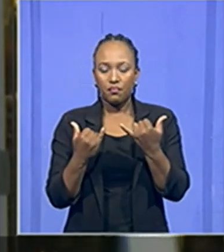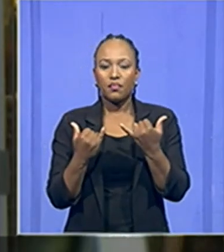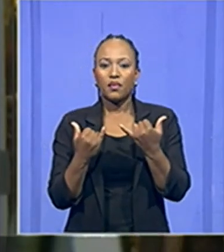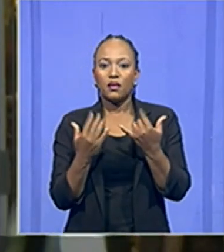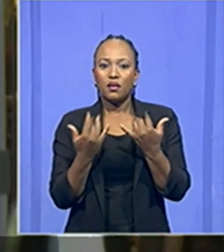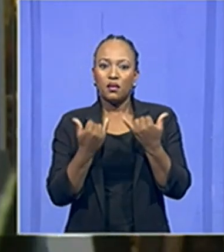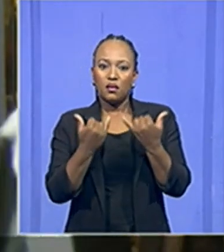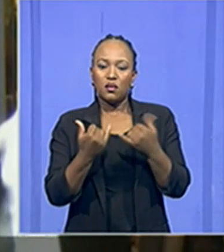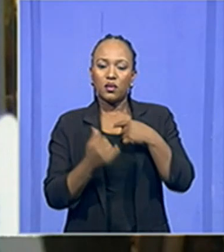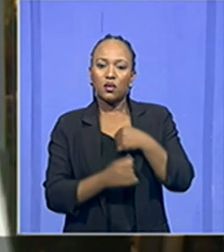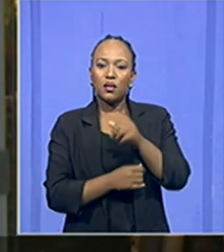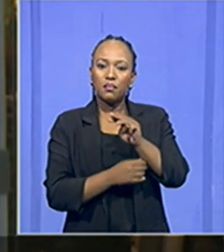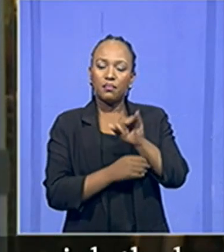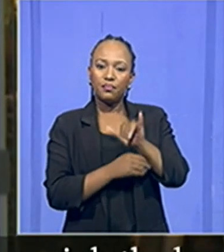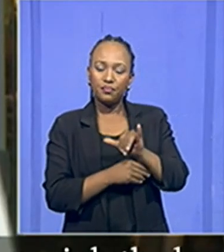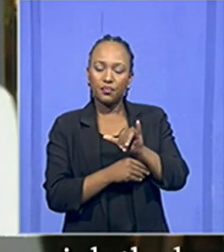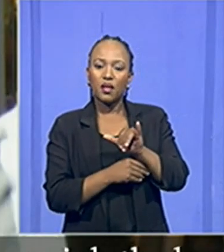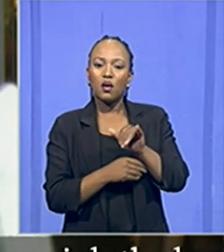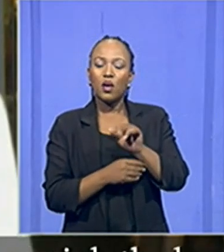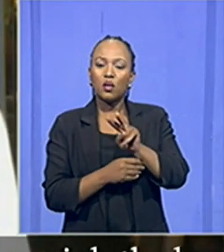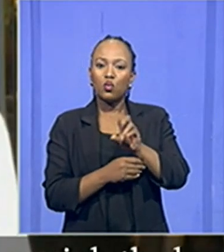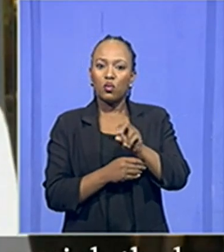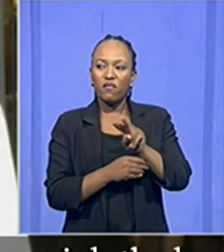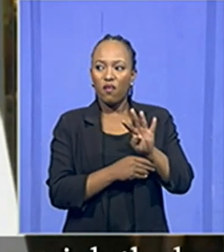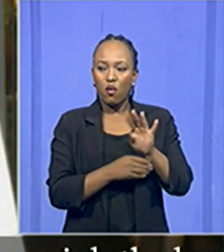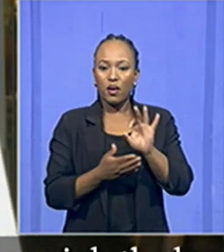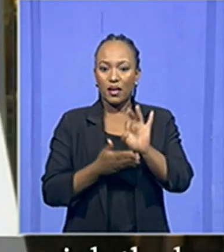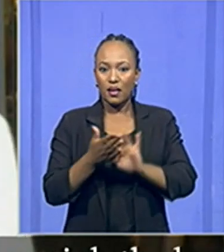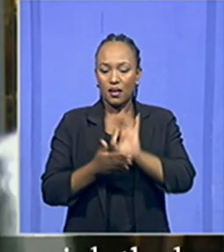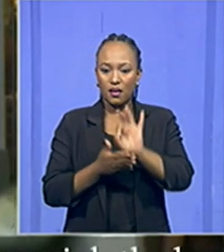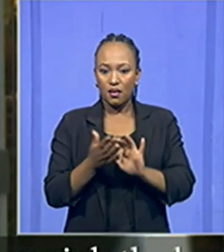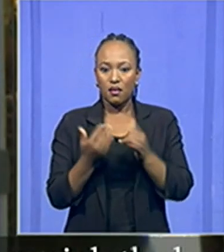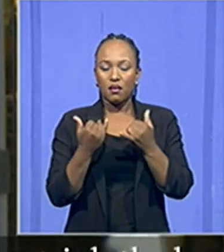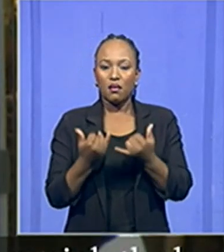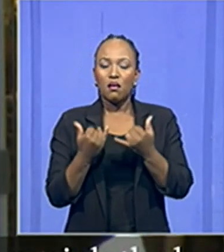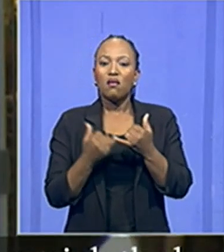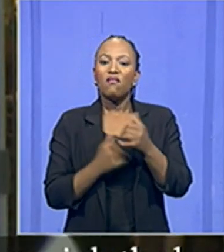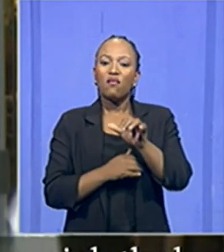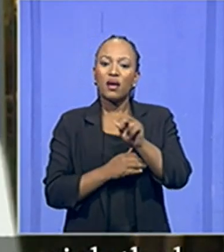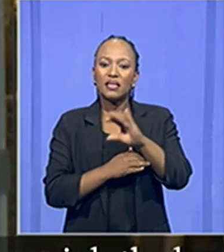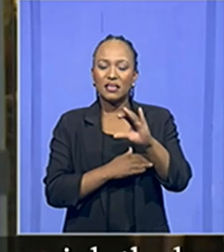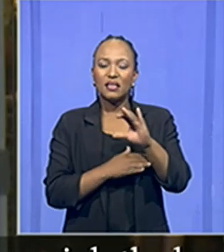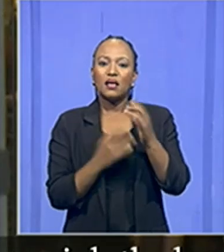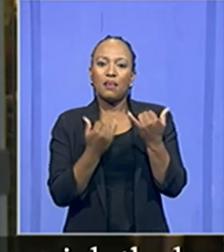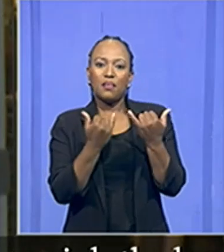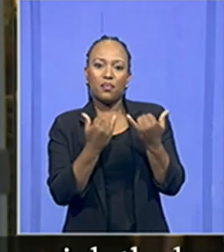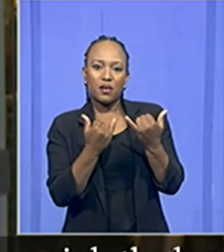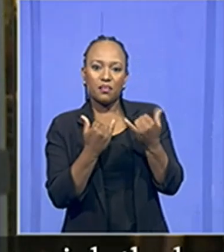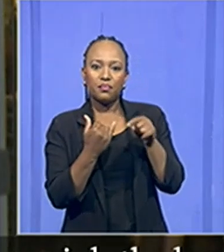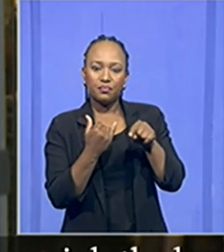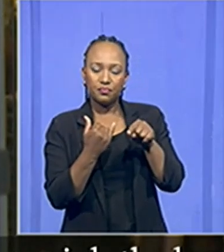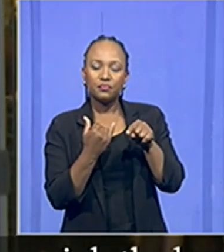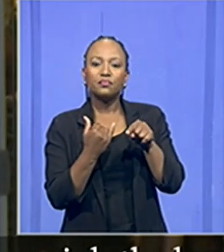May 2024 elections. Your movement, the African National Congress,